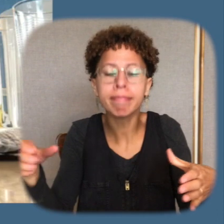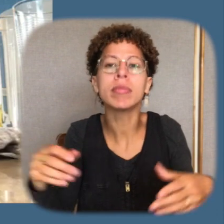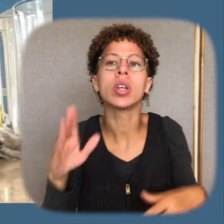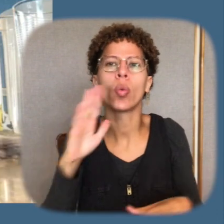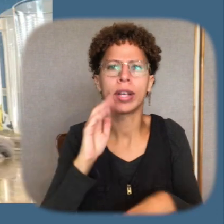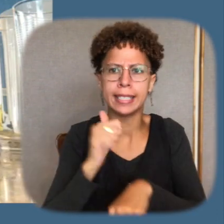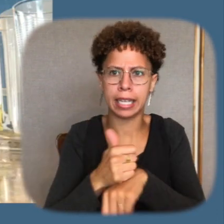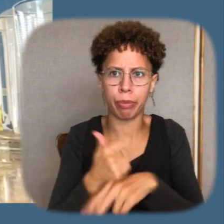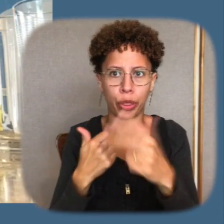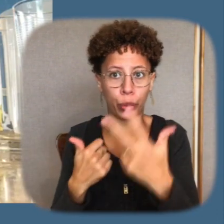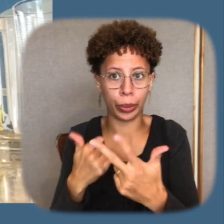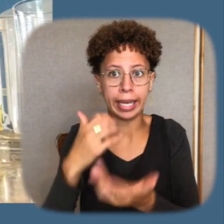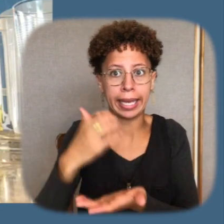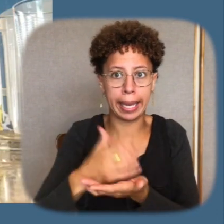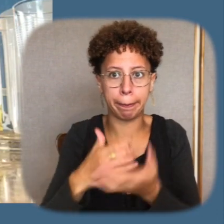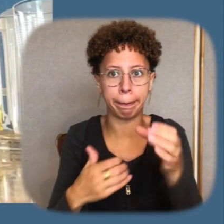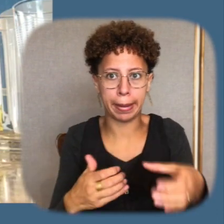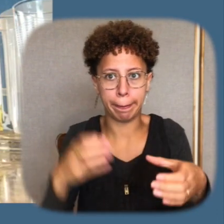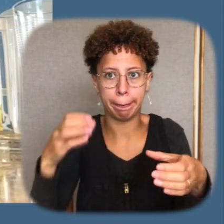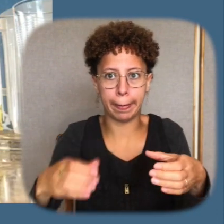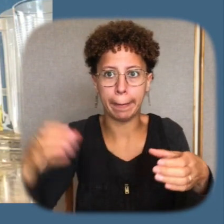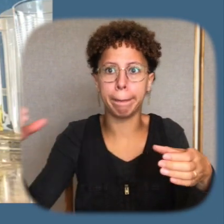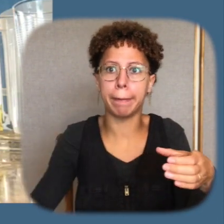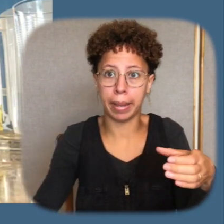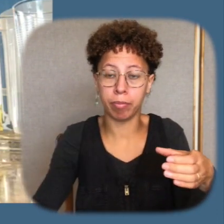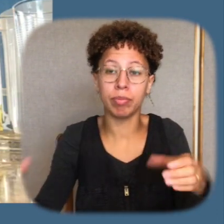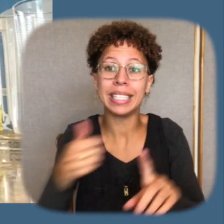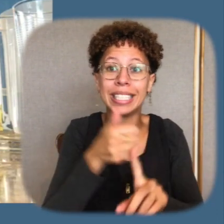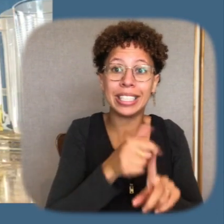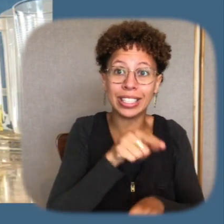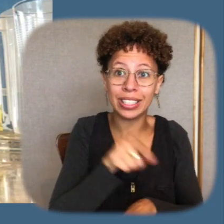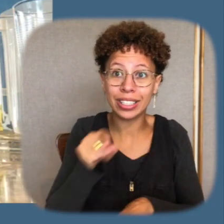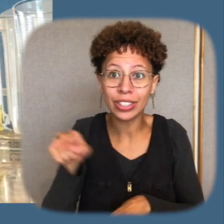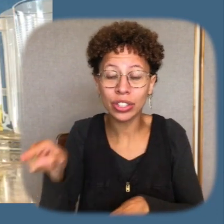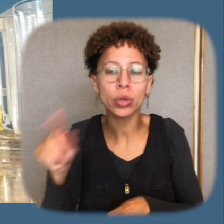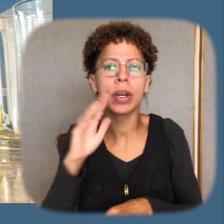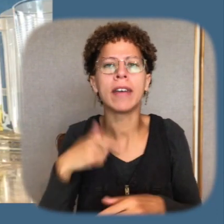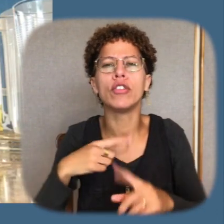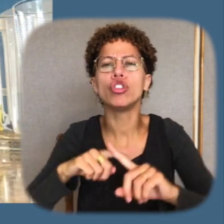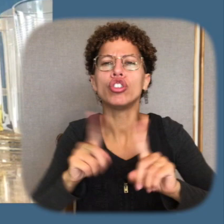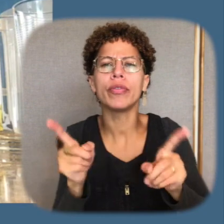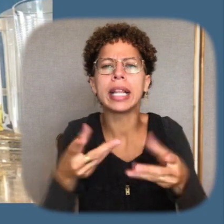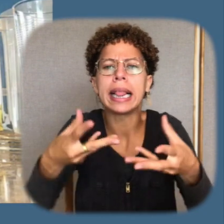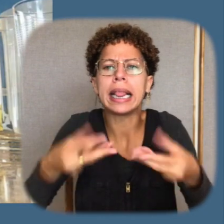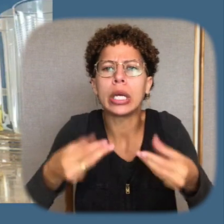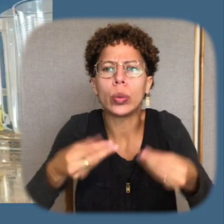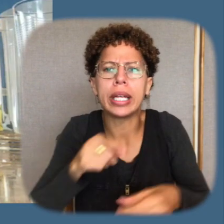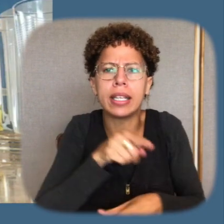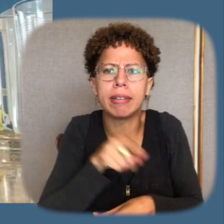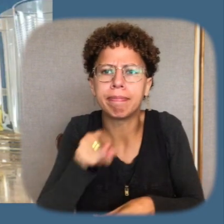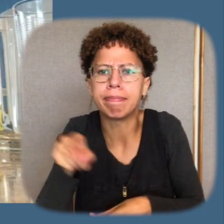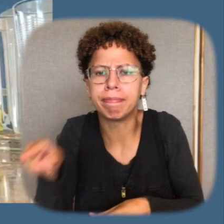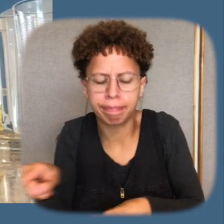3 cups. And in each cup, you are going to have a different type of liquid. Go ahead.